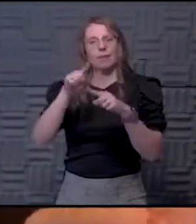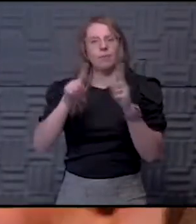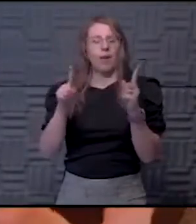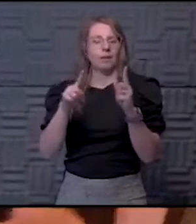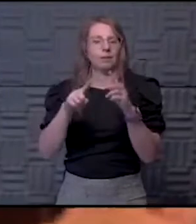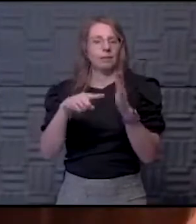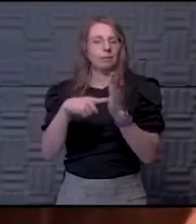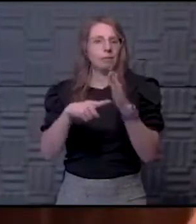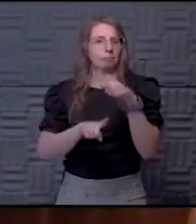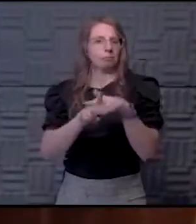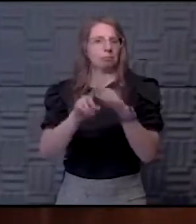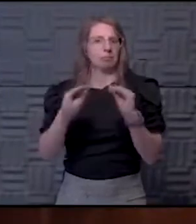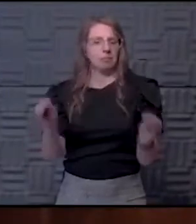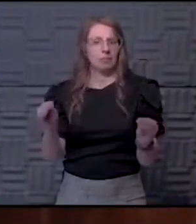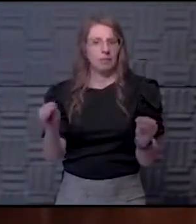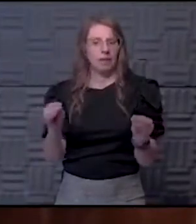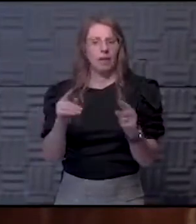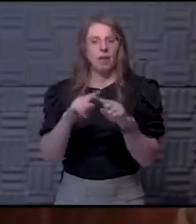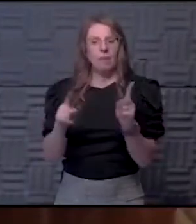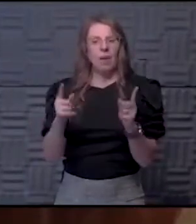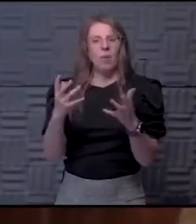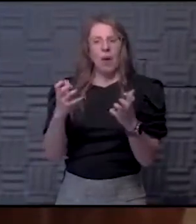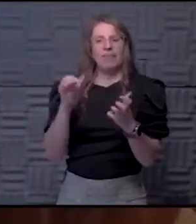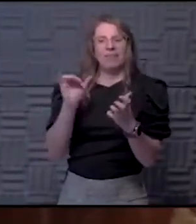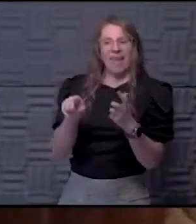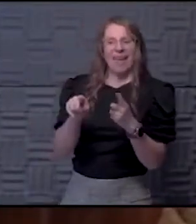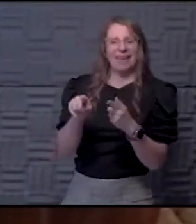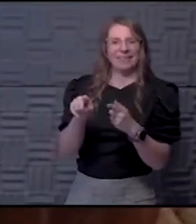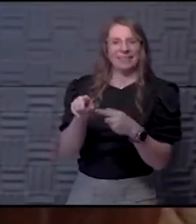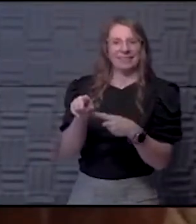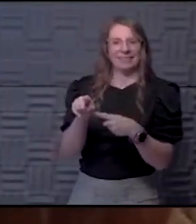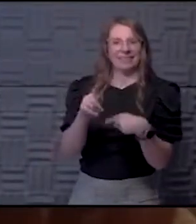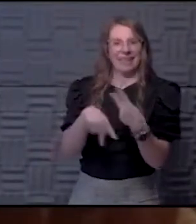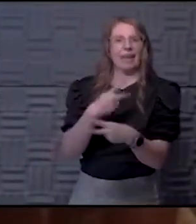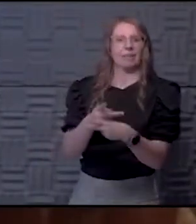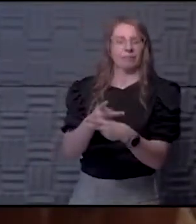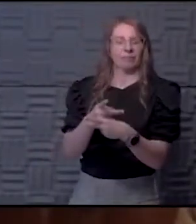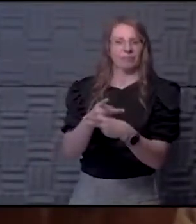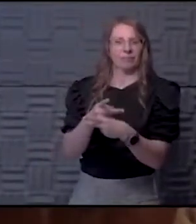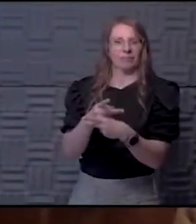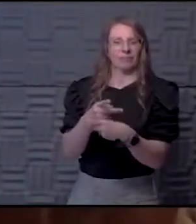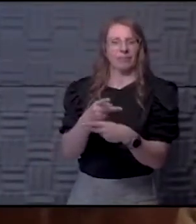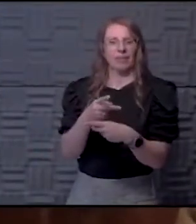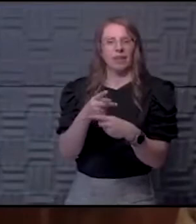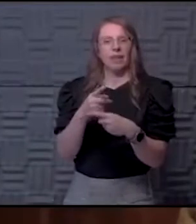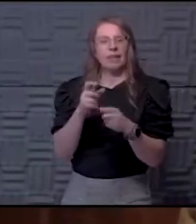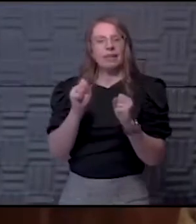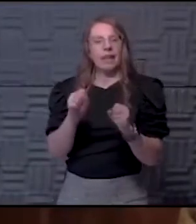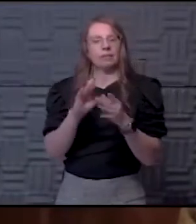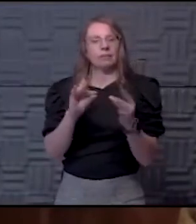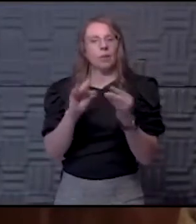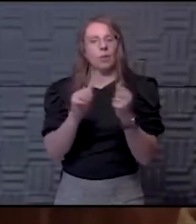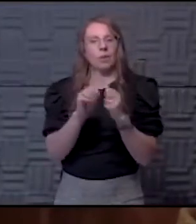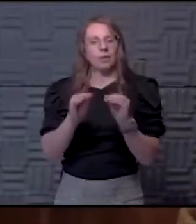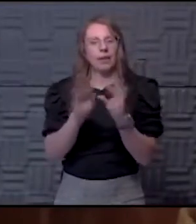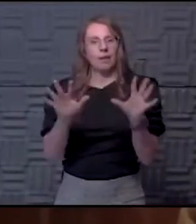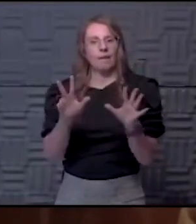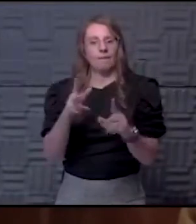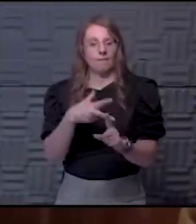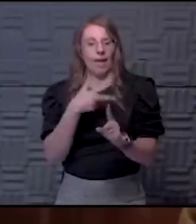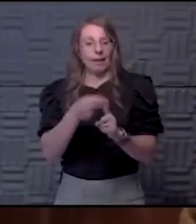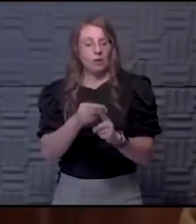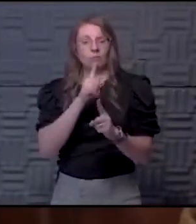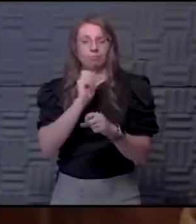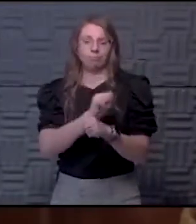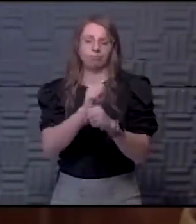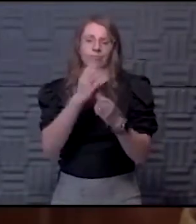that's exactly the gradient you'd want to have. So we can say that, I think, with clarity, is that the vaccines are very good